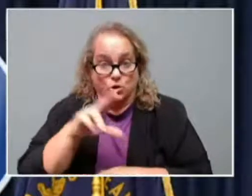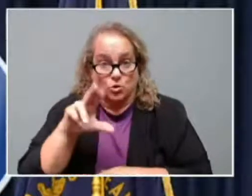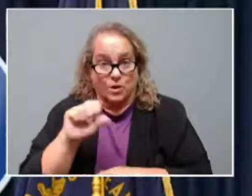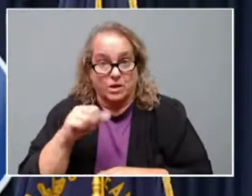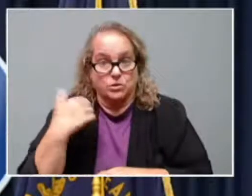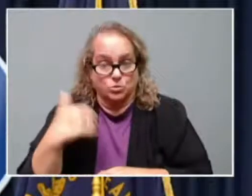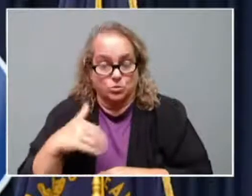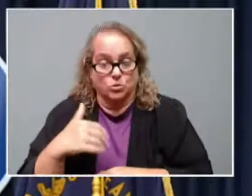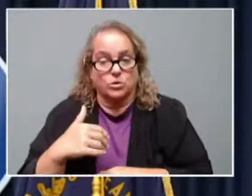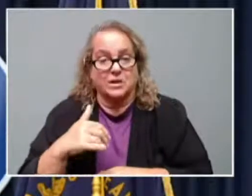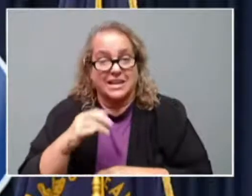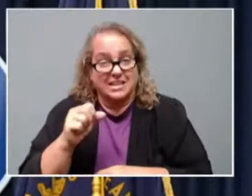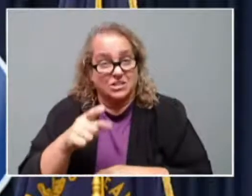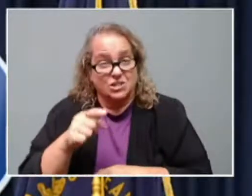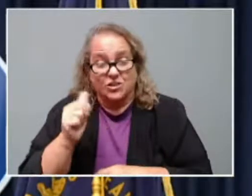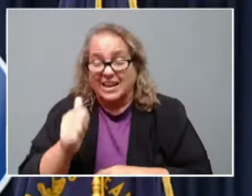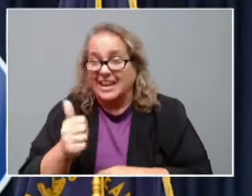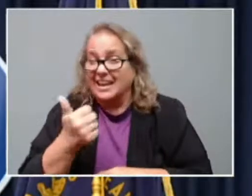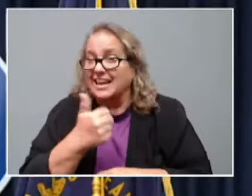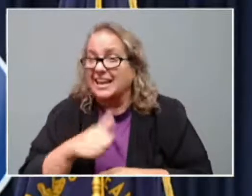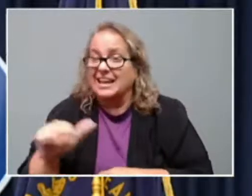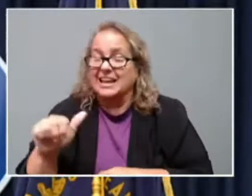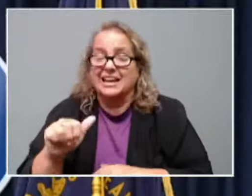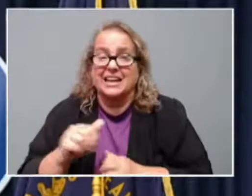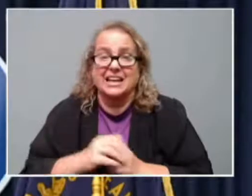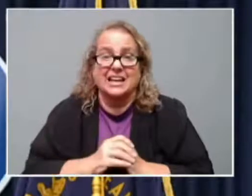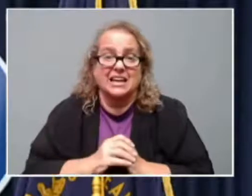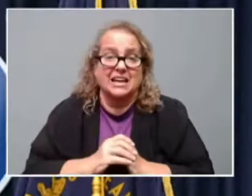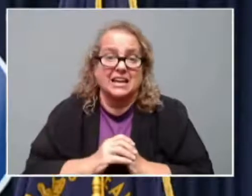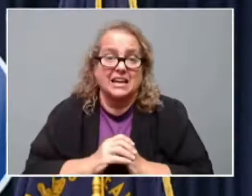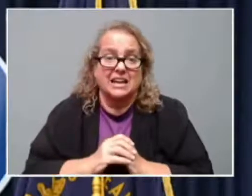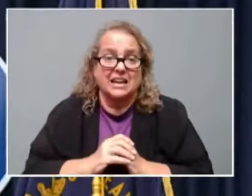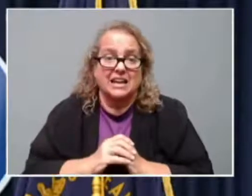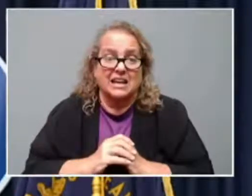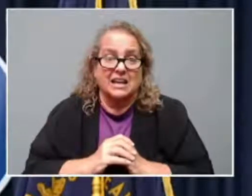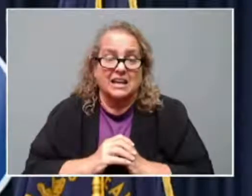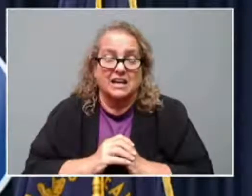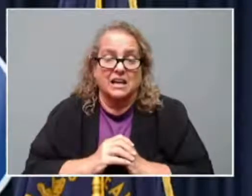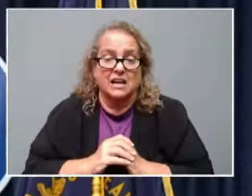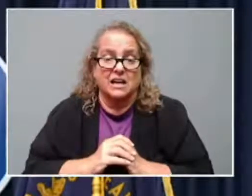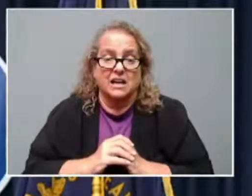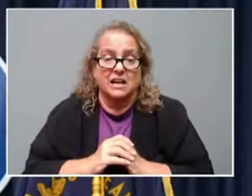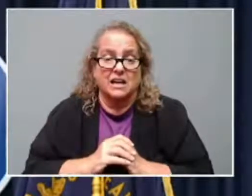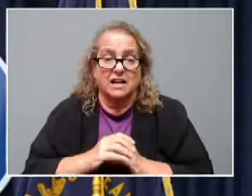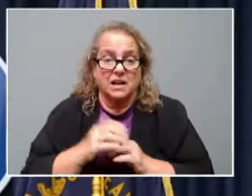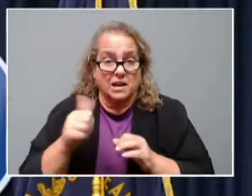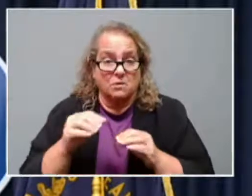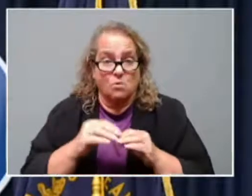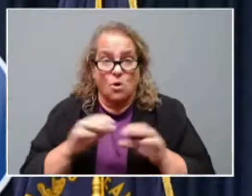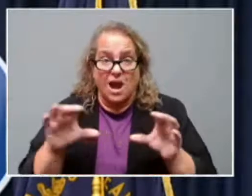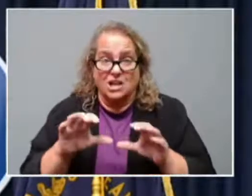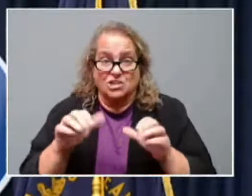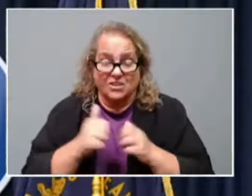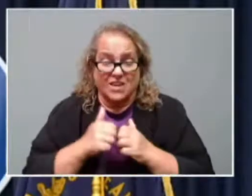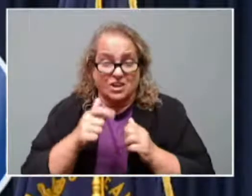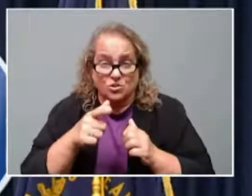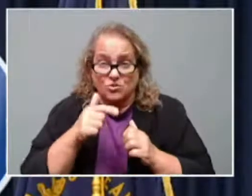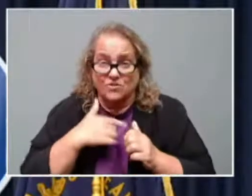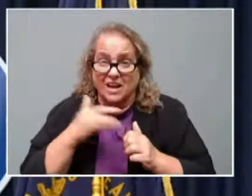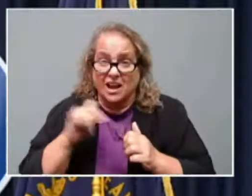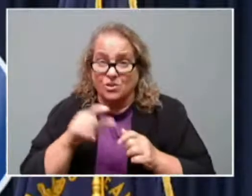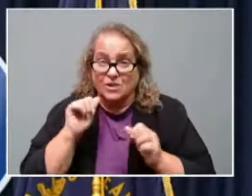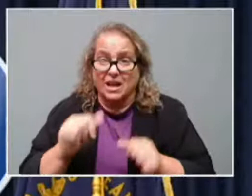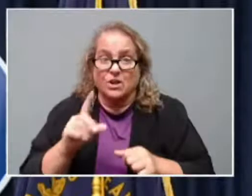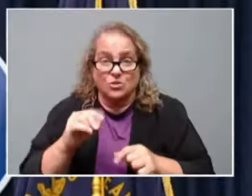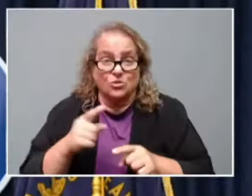any sentiment for any more actions that can be taken to tamp this thing down?